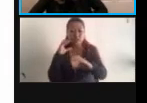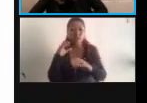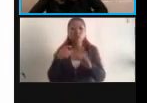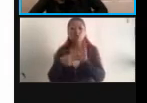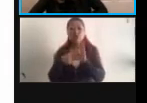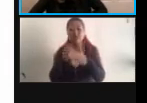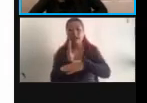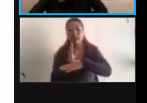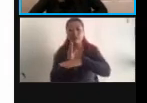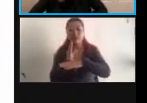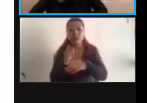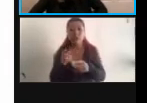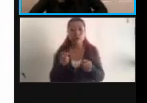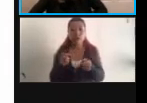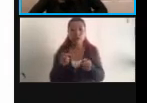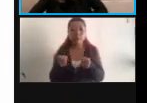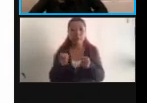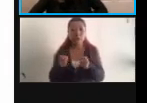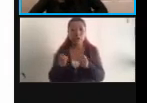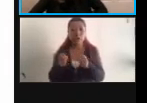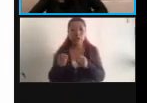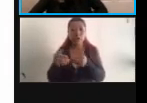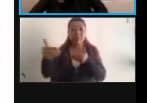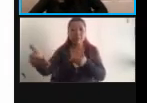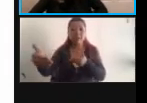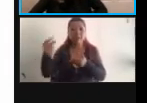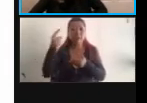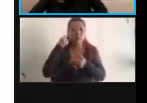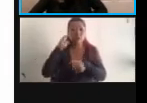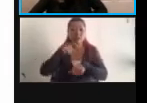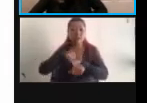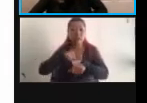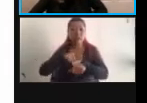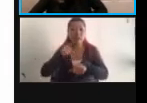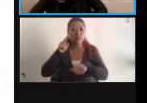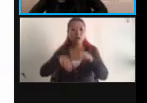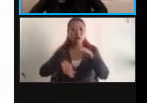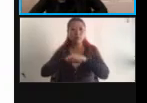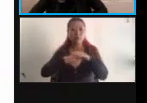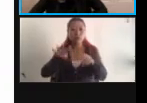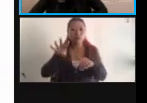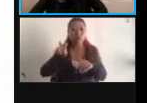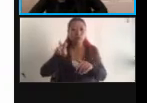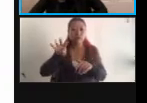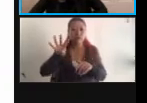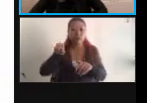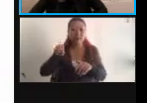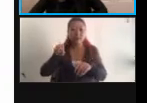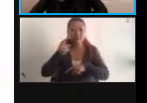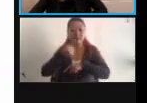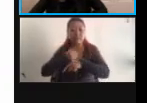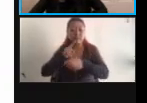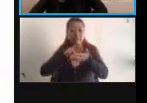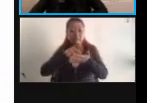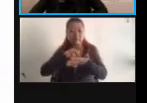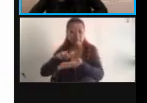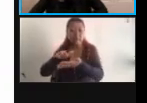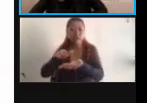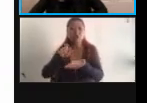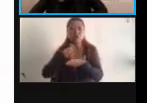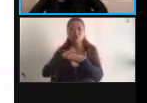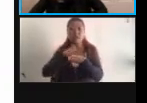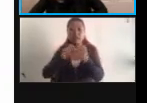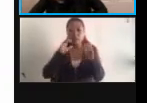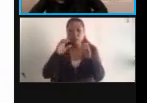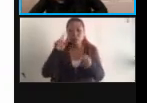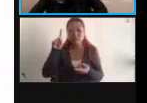mission control report length over time for crews in isolation for up to 240 days. Written communication decreased over the